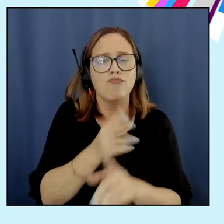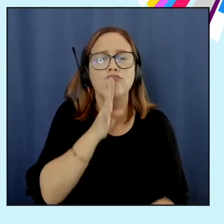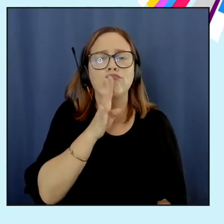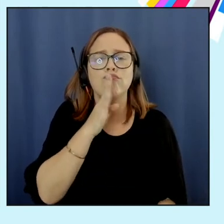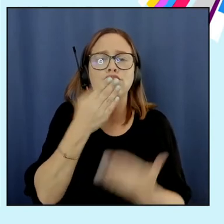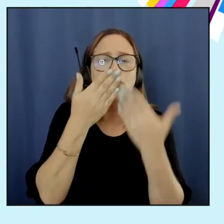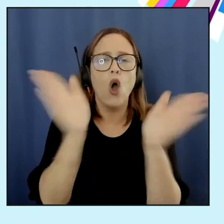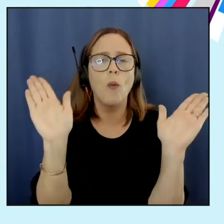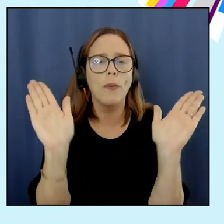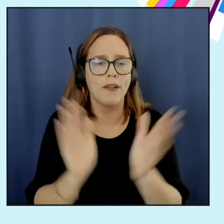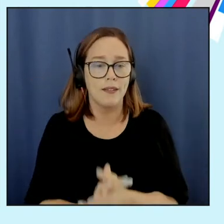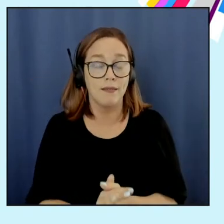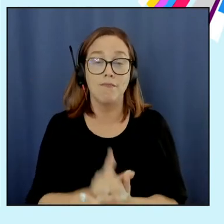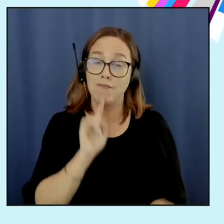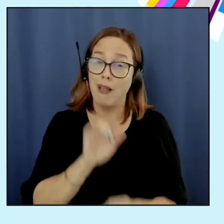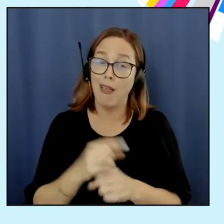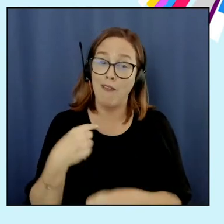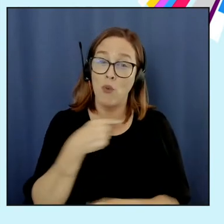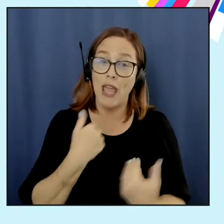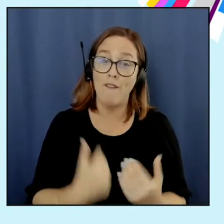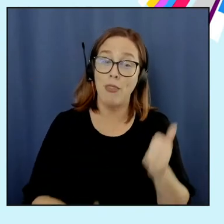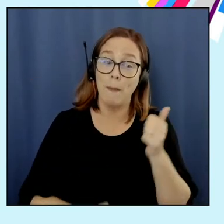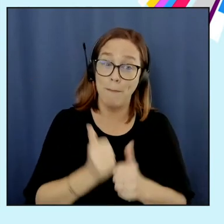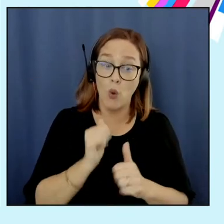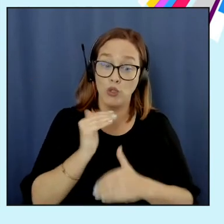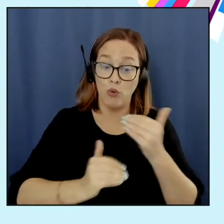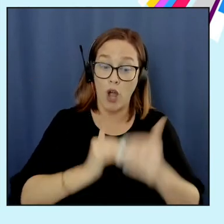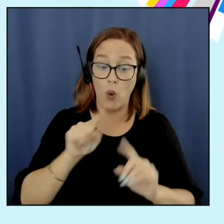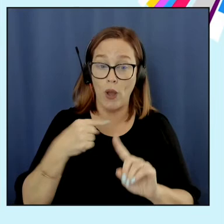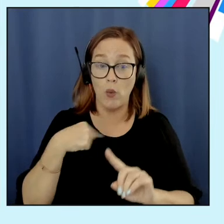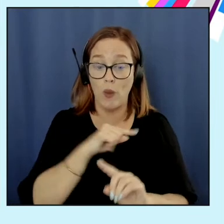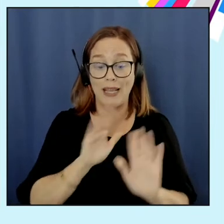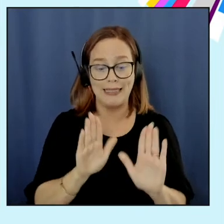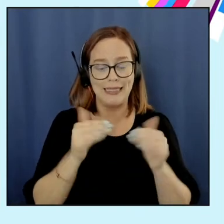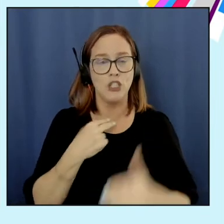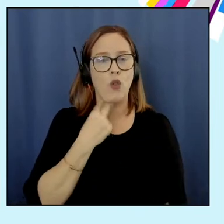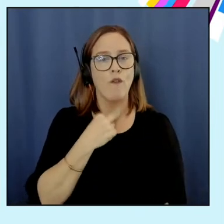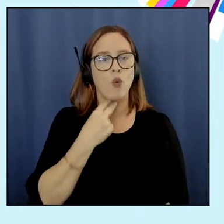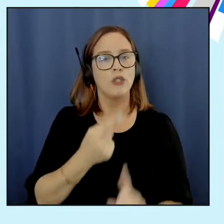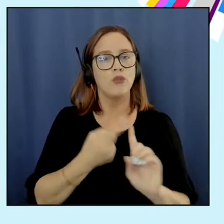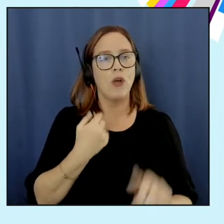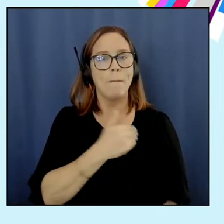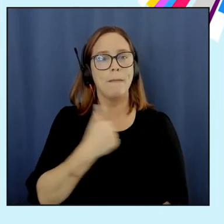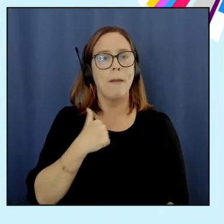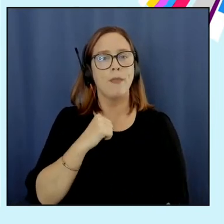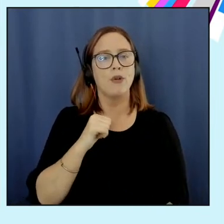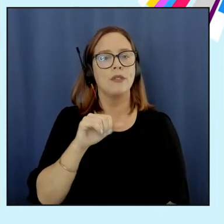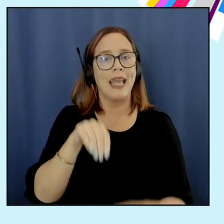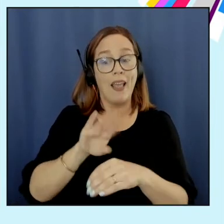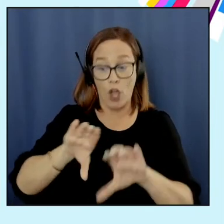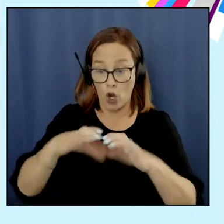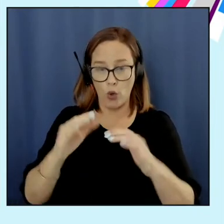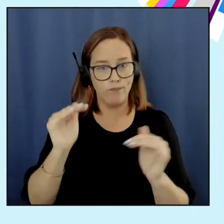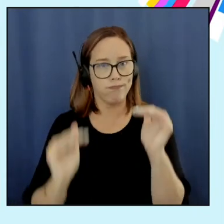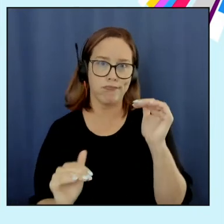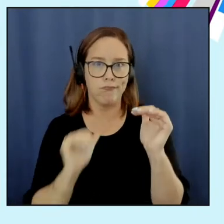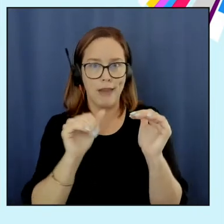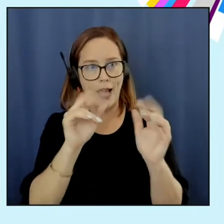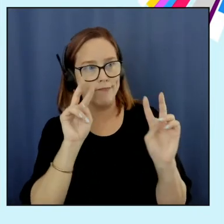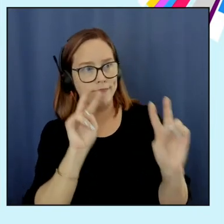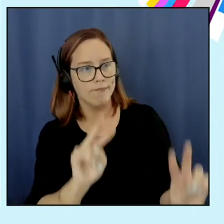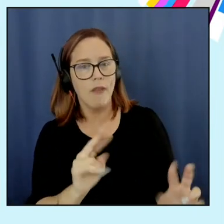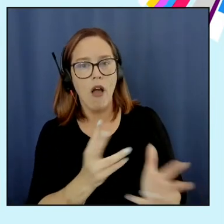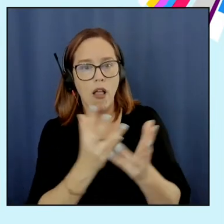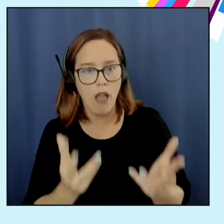make the most progress when we center the voices of members from underrepresented groups, especially those who live at the intersection